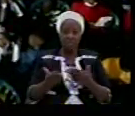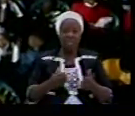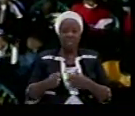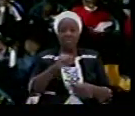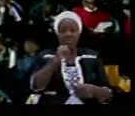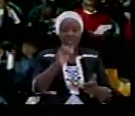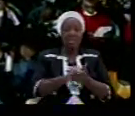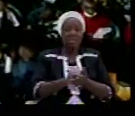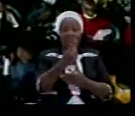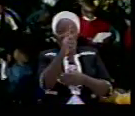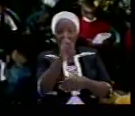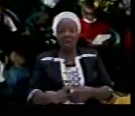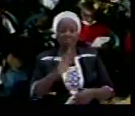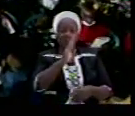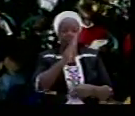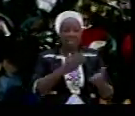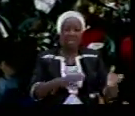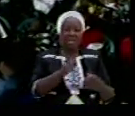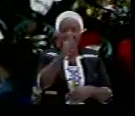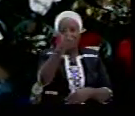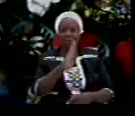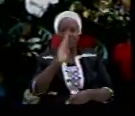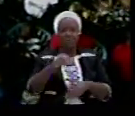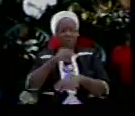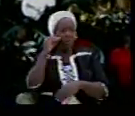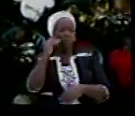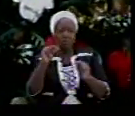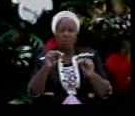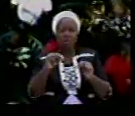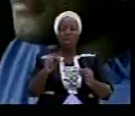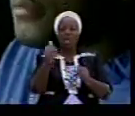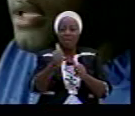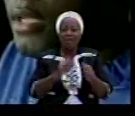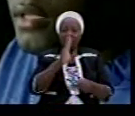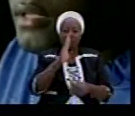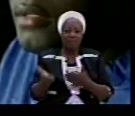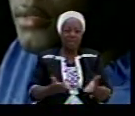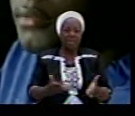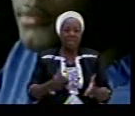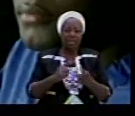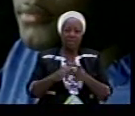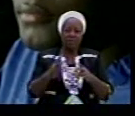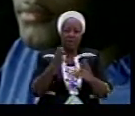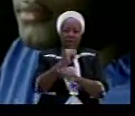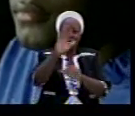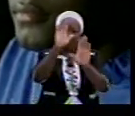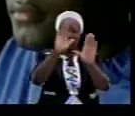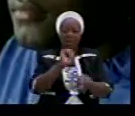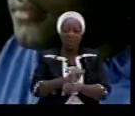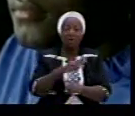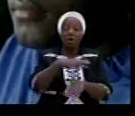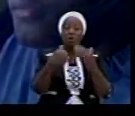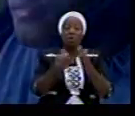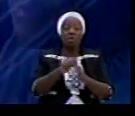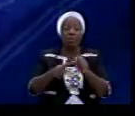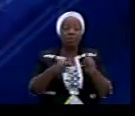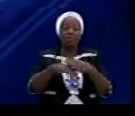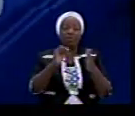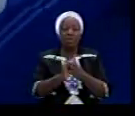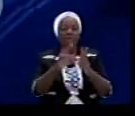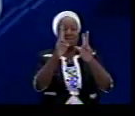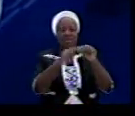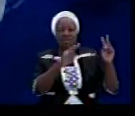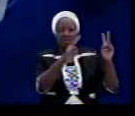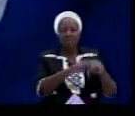miracle of cure for the wholehearted citizens. The citizens of that nation and the